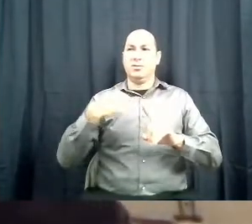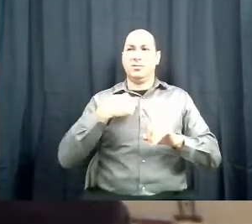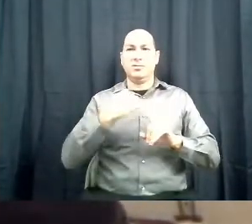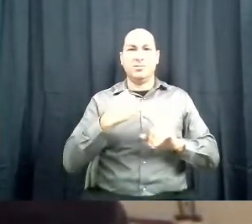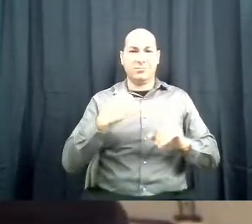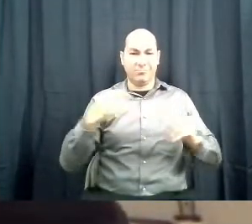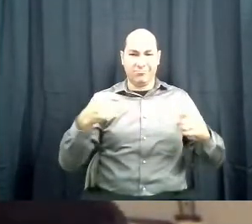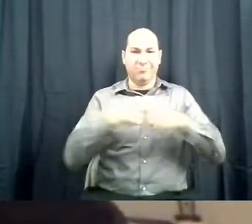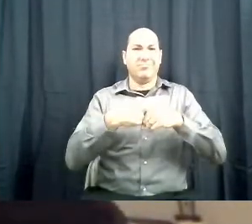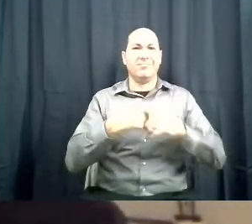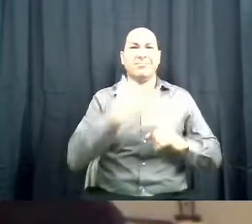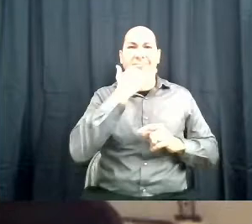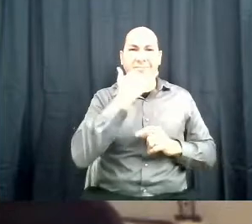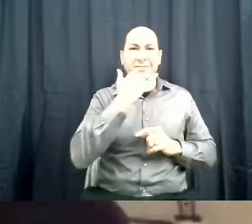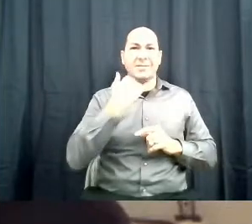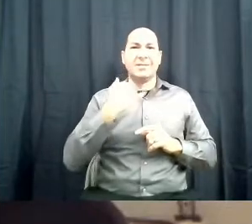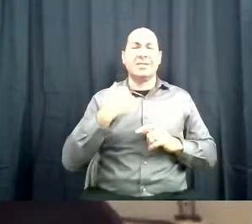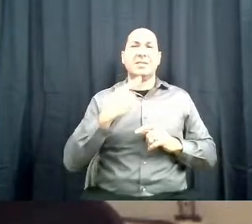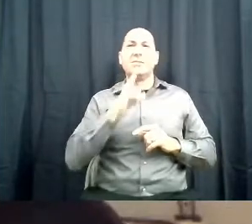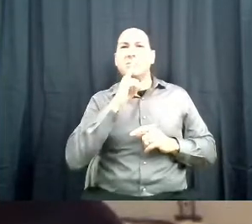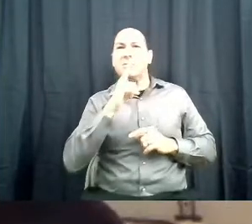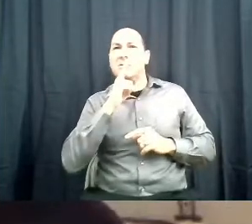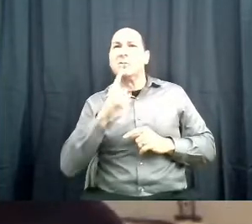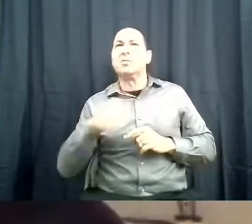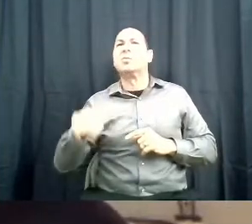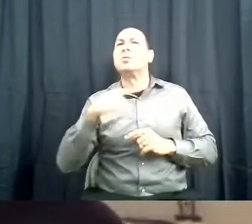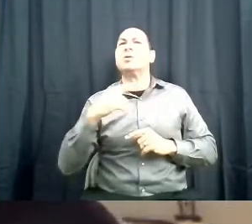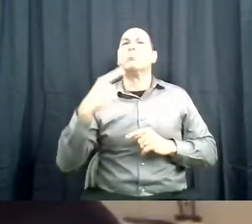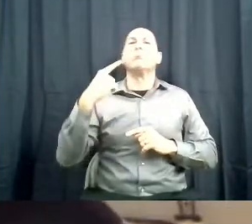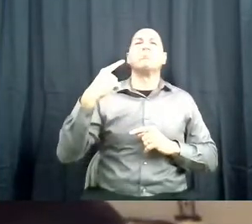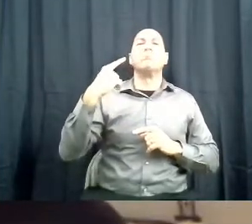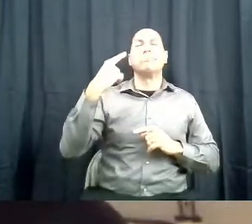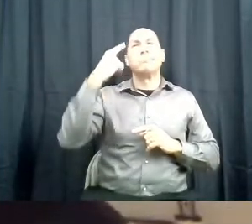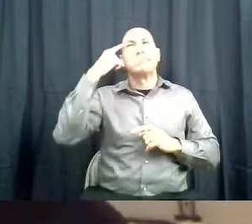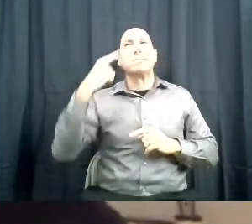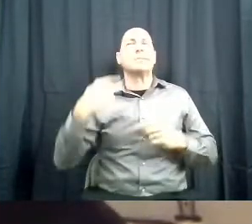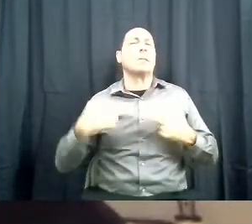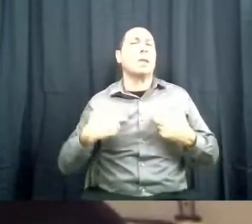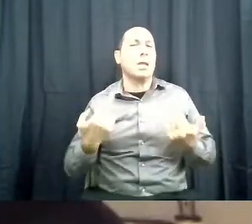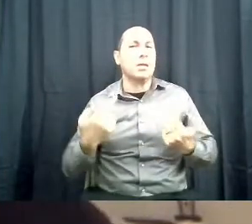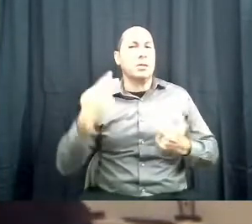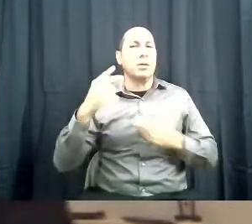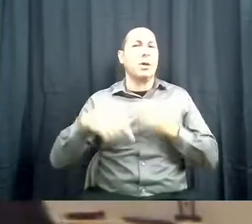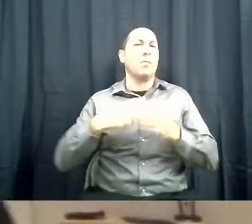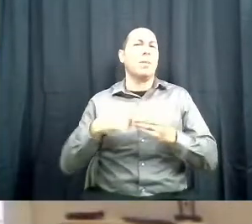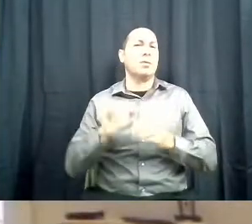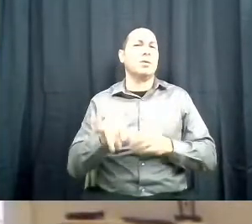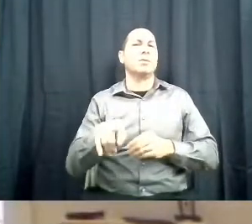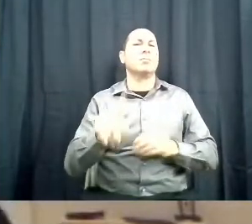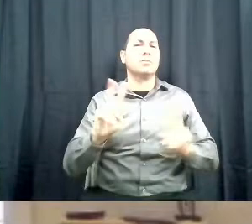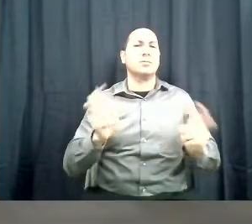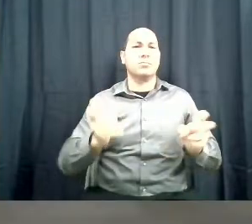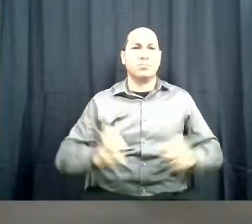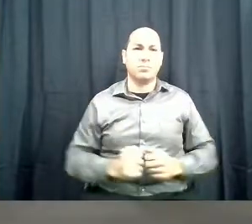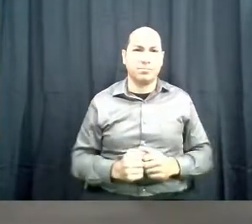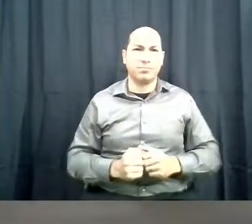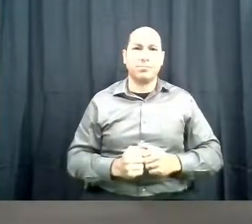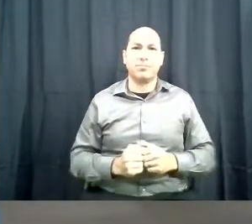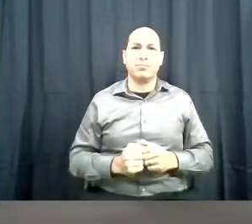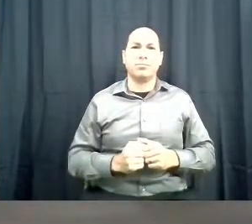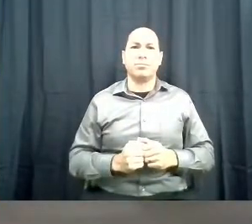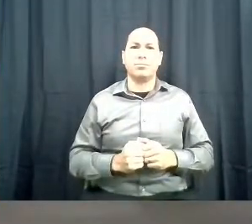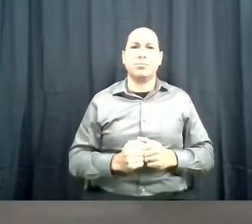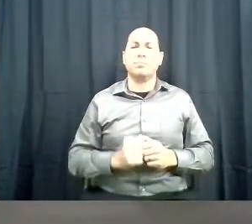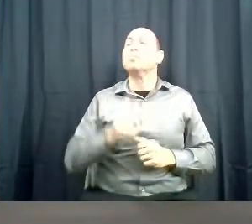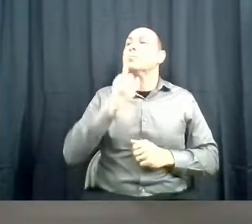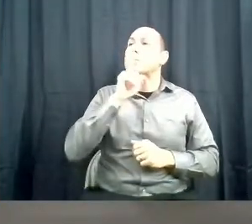the reaction though on Medicaid? Let's talk about that for a minute if we can, and then I got another question or two. Sure, let me start